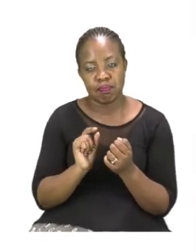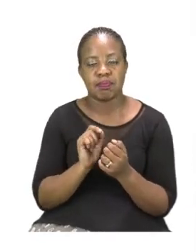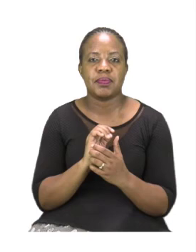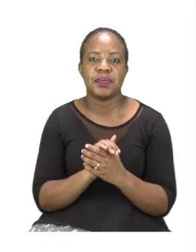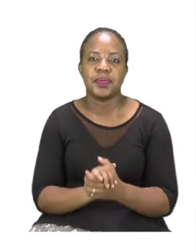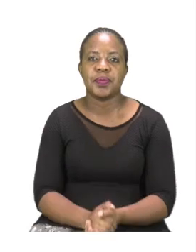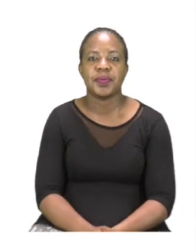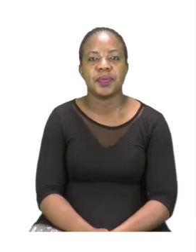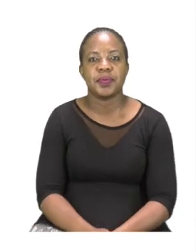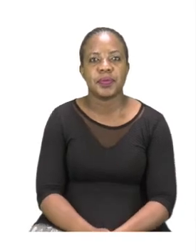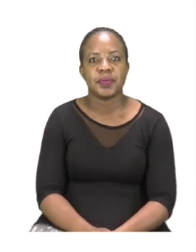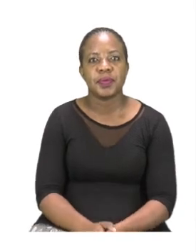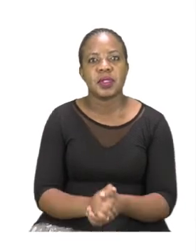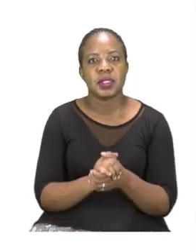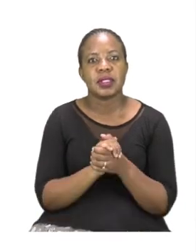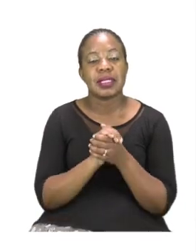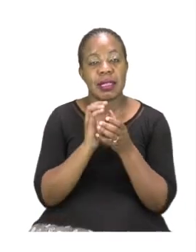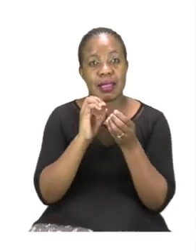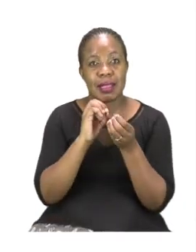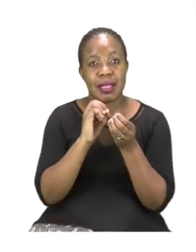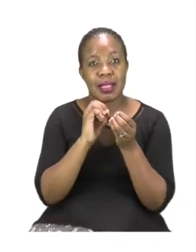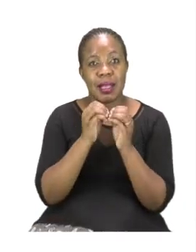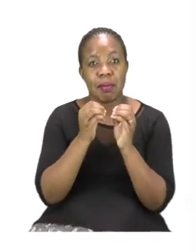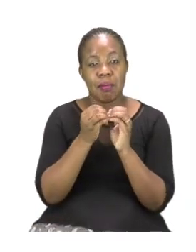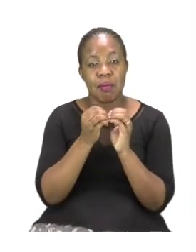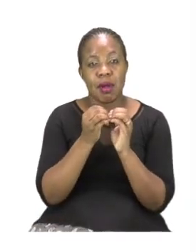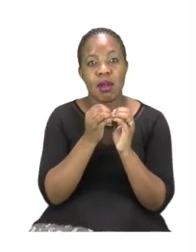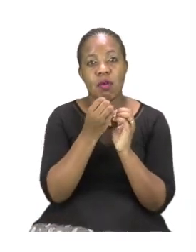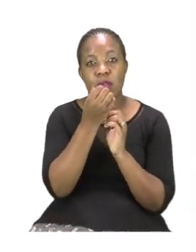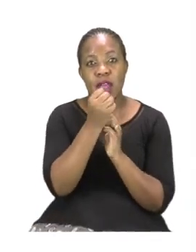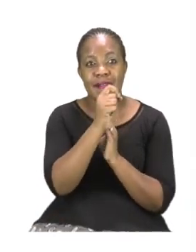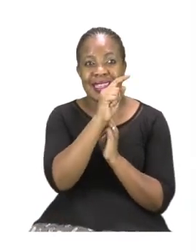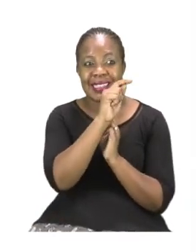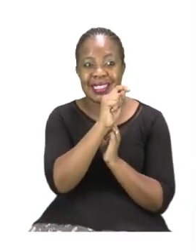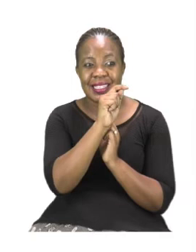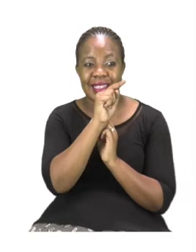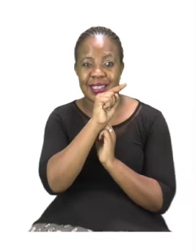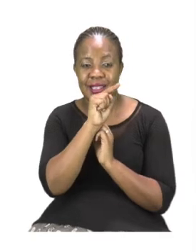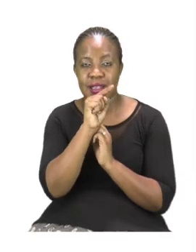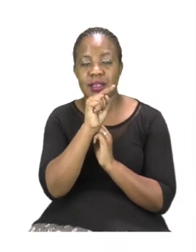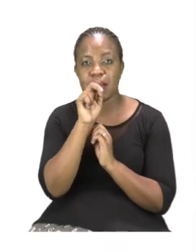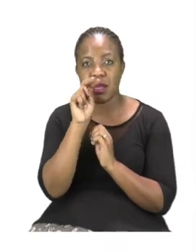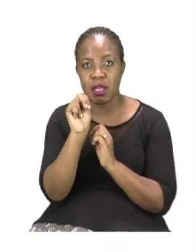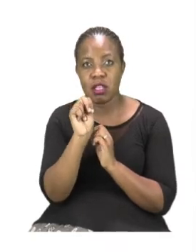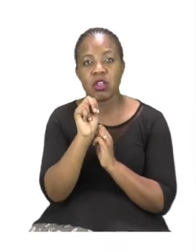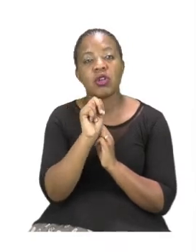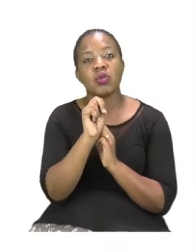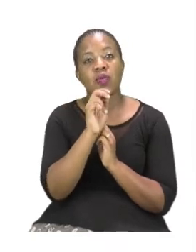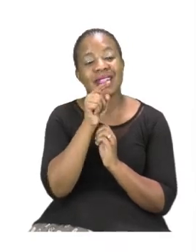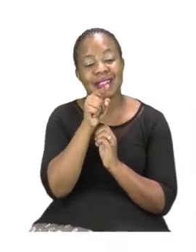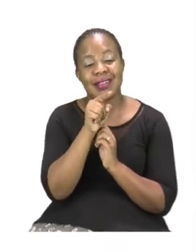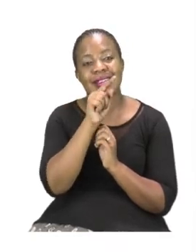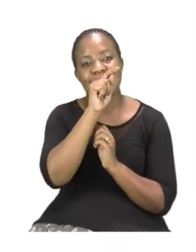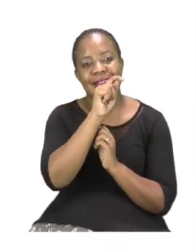saying the word 10. You can hear that there's an E sound there. So